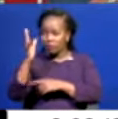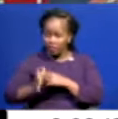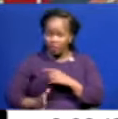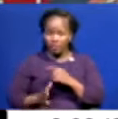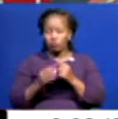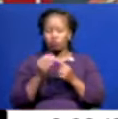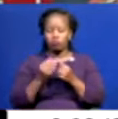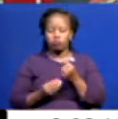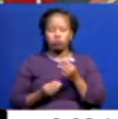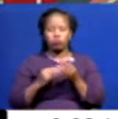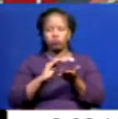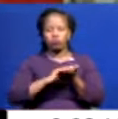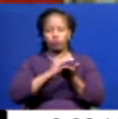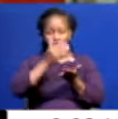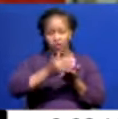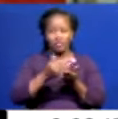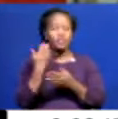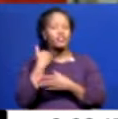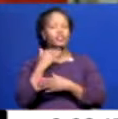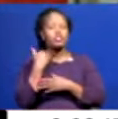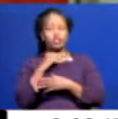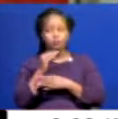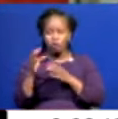criminal gangs.